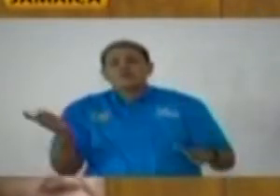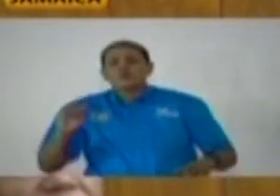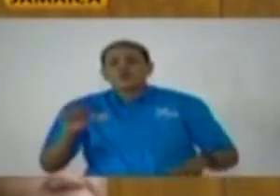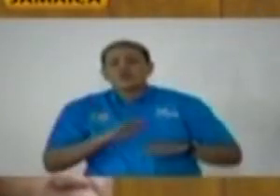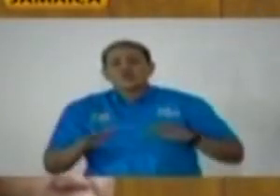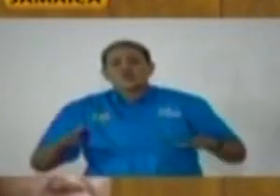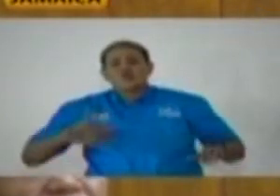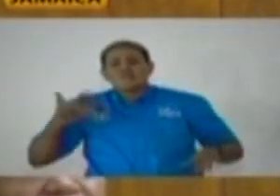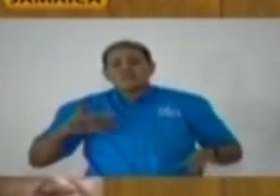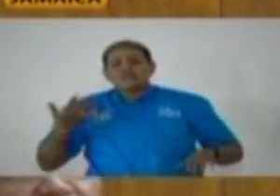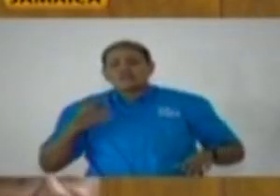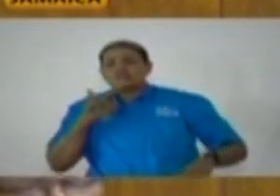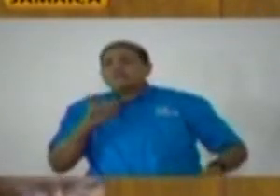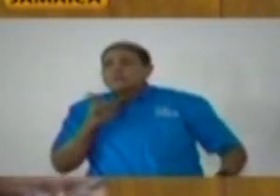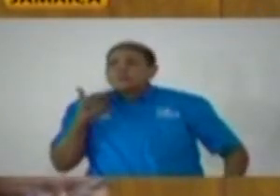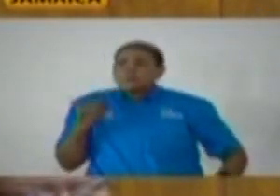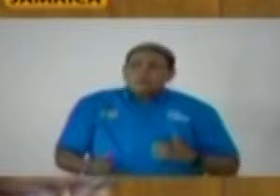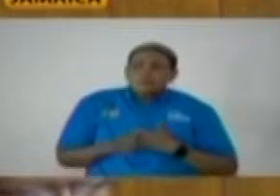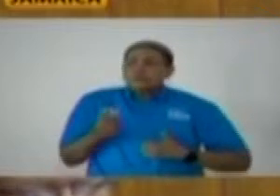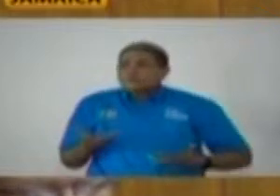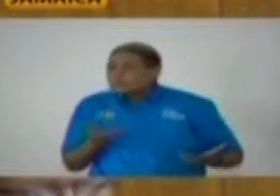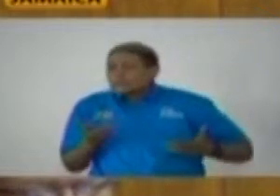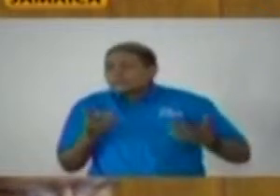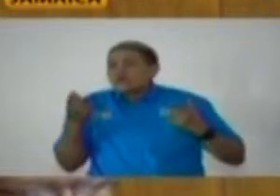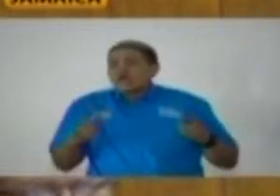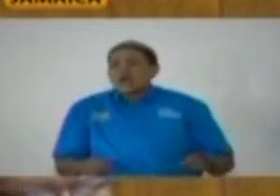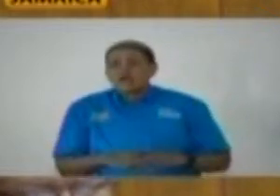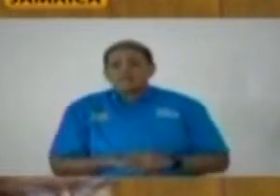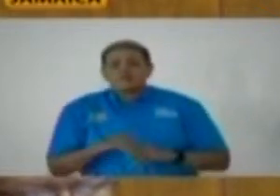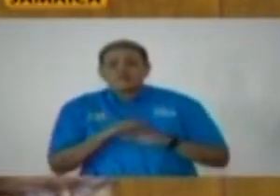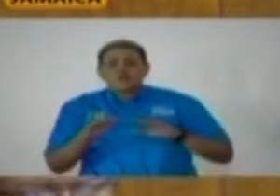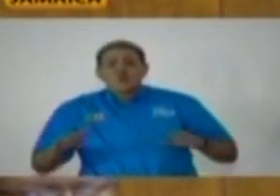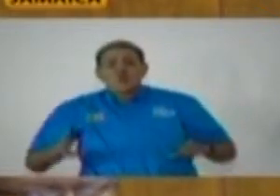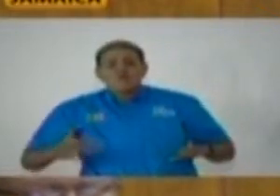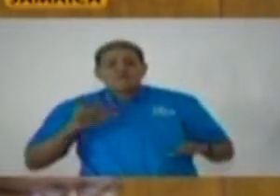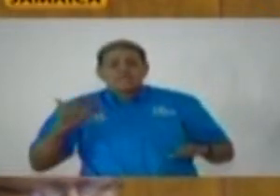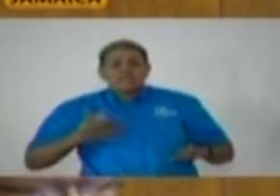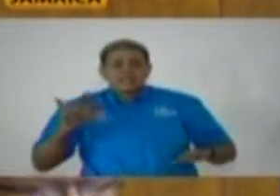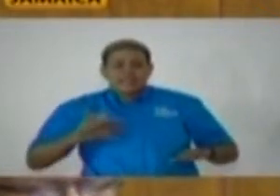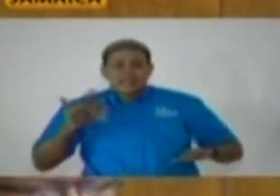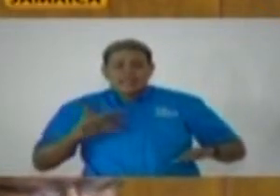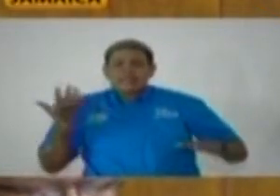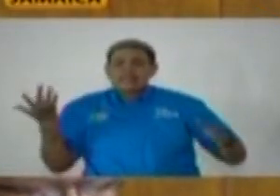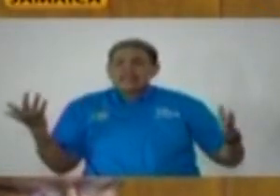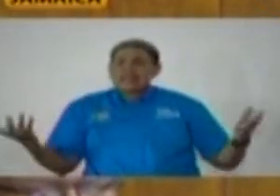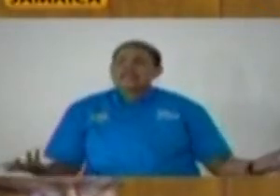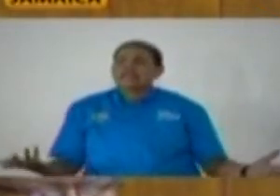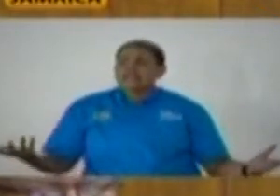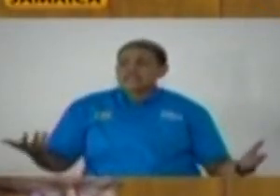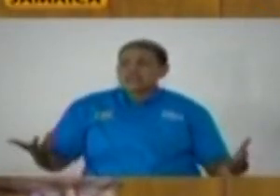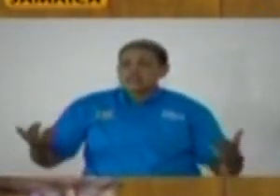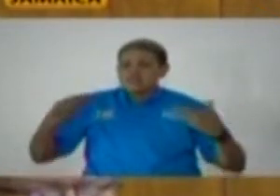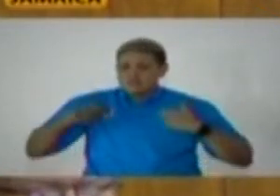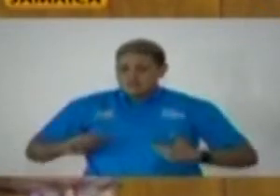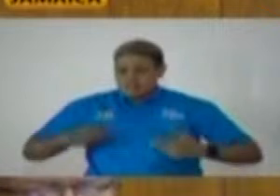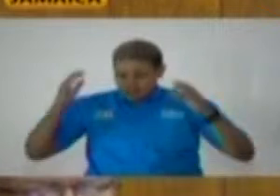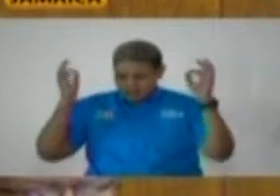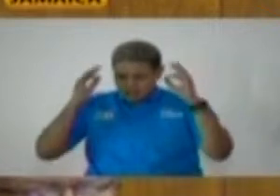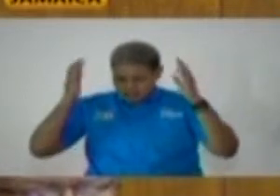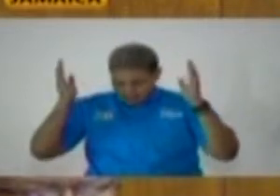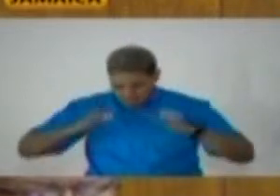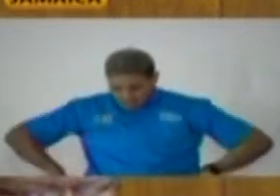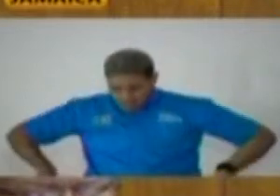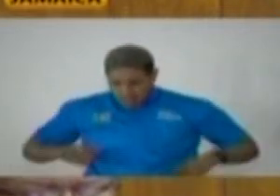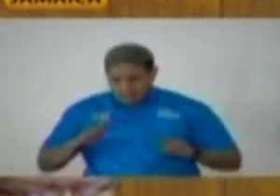don't feel threatened, they don't feel in any way dehumanized, they don't feel like they